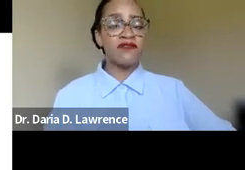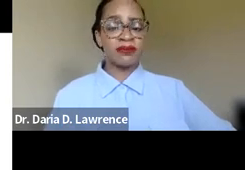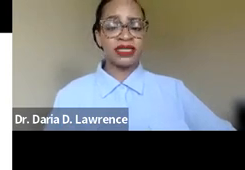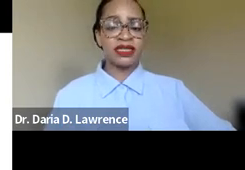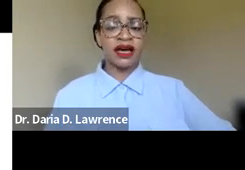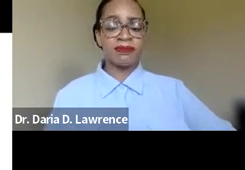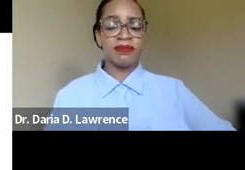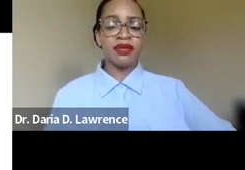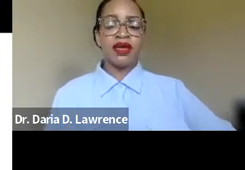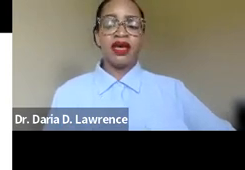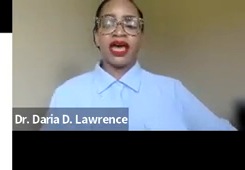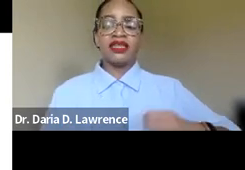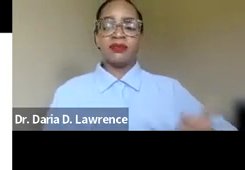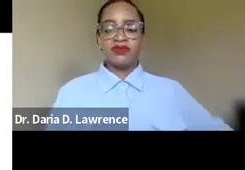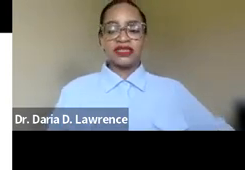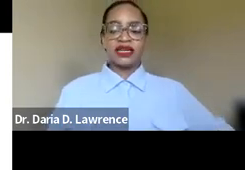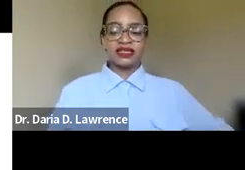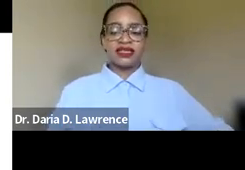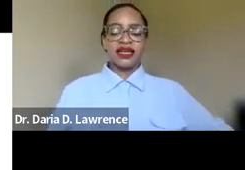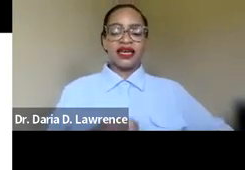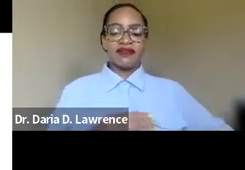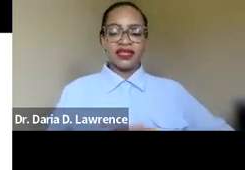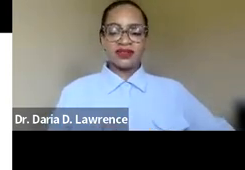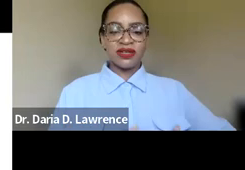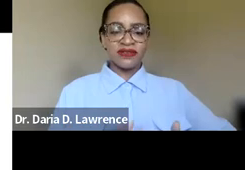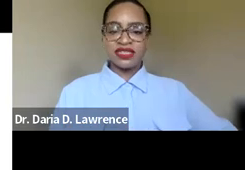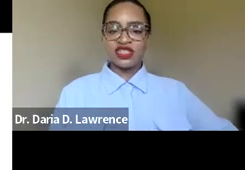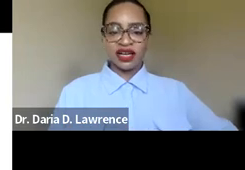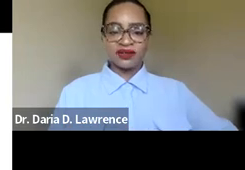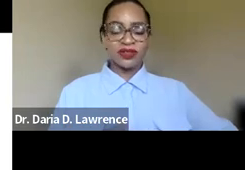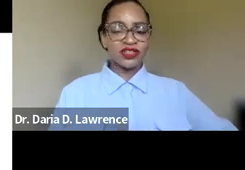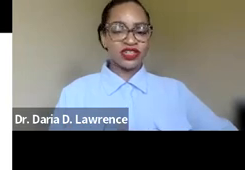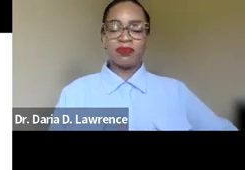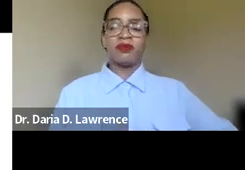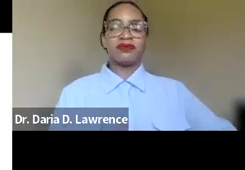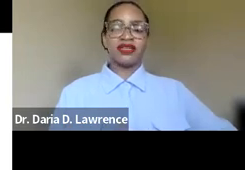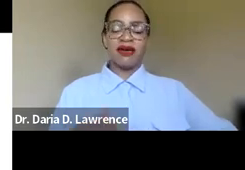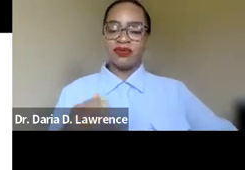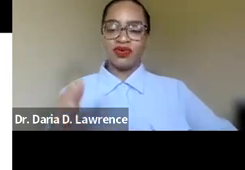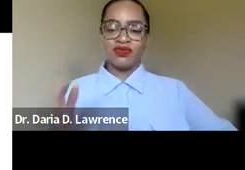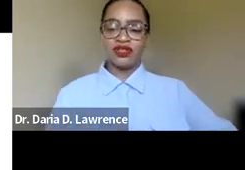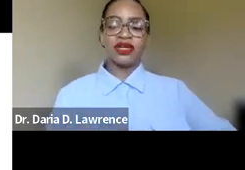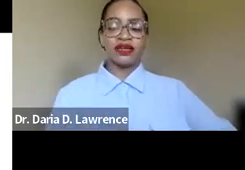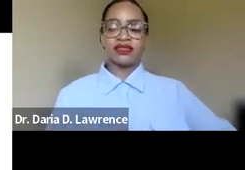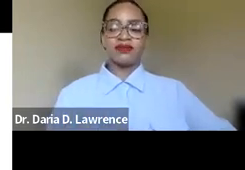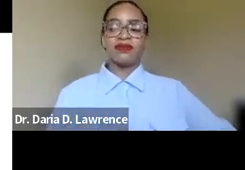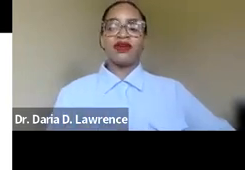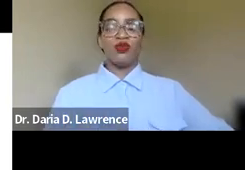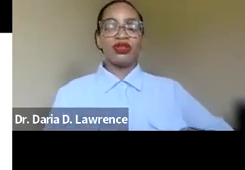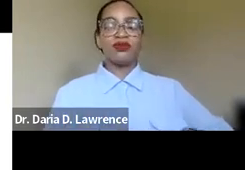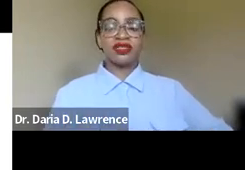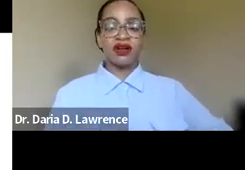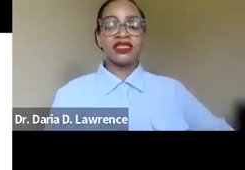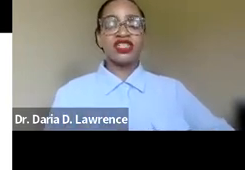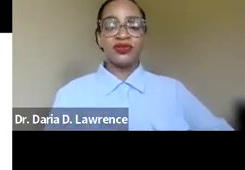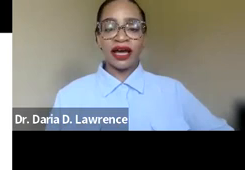plain enough for them to see that? And then the moving test, if this child were to jump up and move in 2 days,